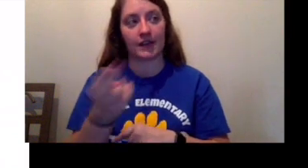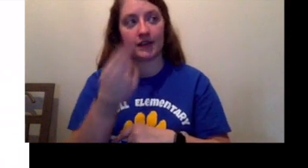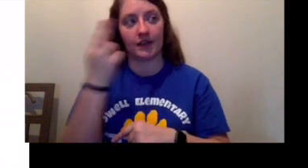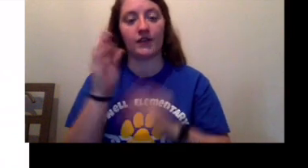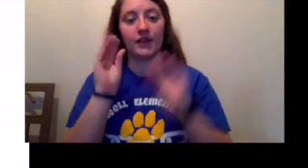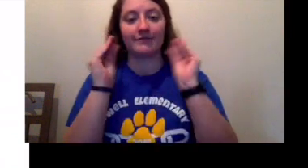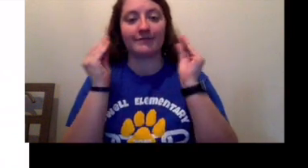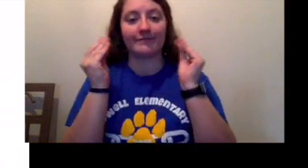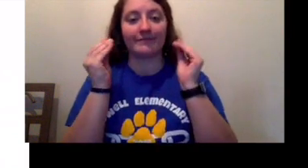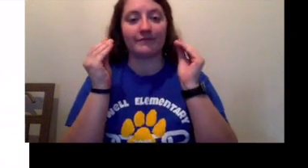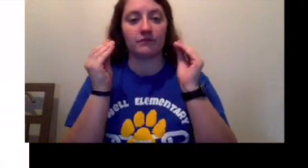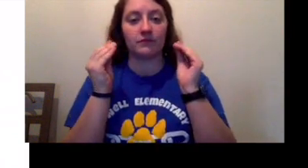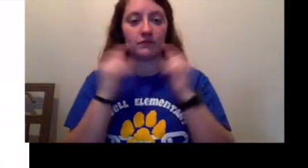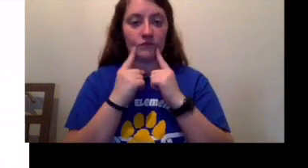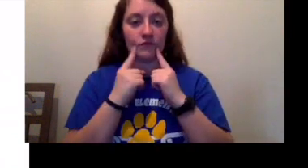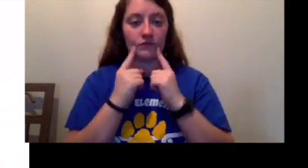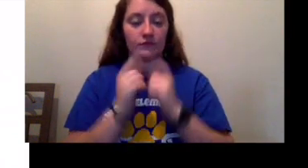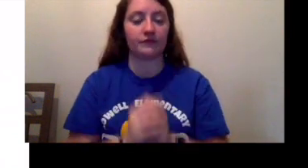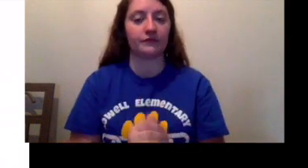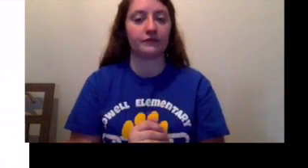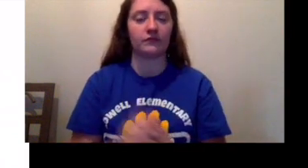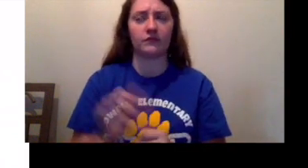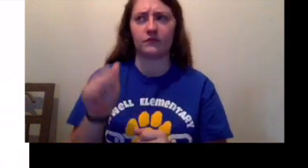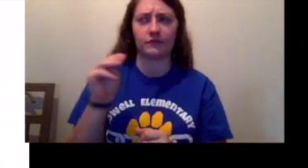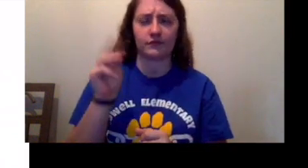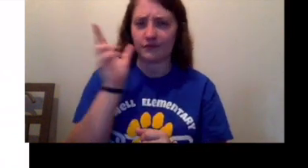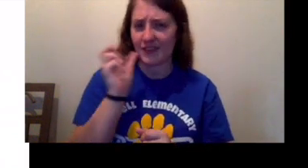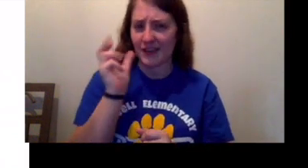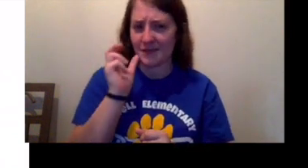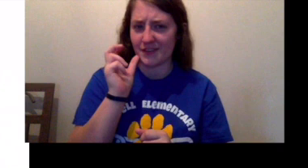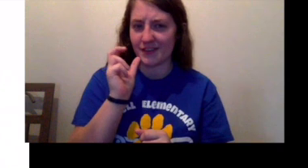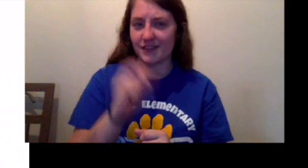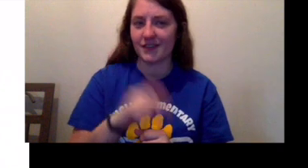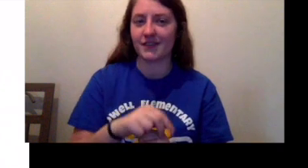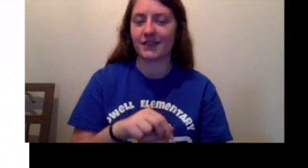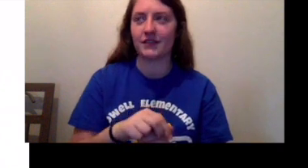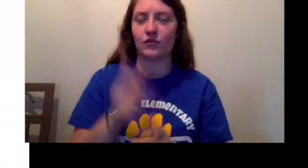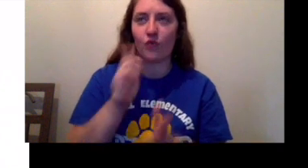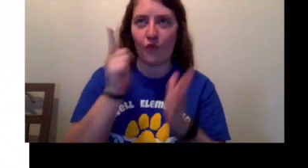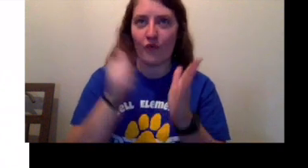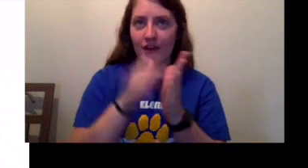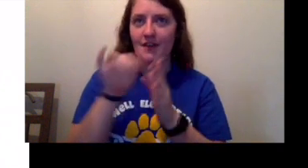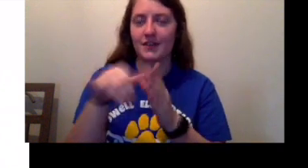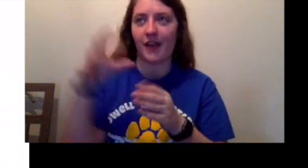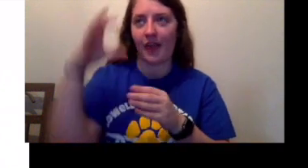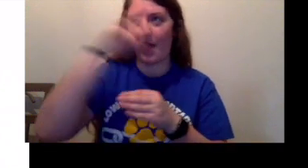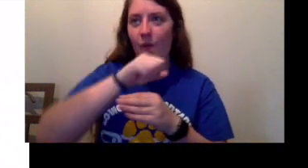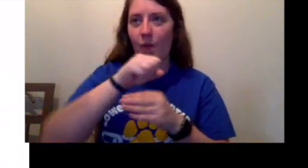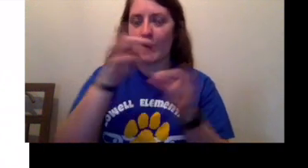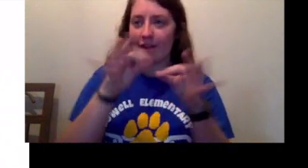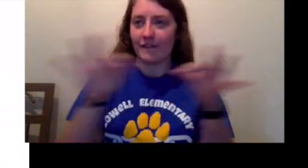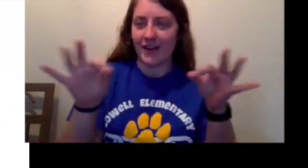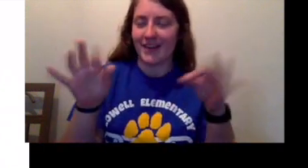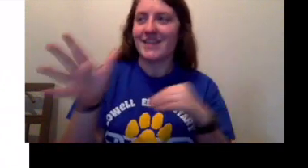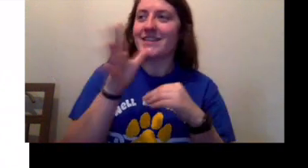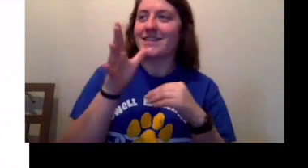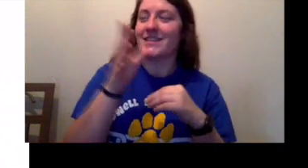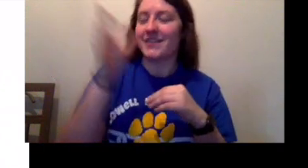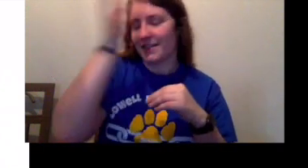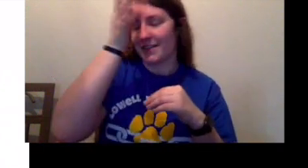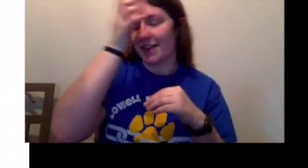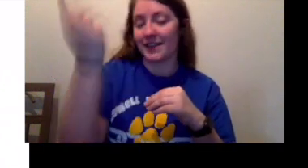disappearing. Anne-Marie listened, recognizing the odd phrase. Papa had said something like it on the